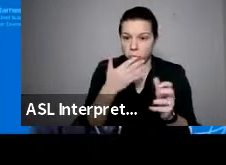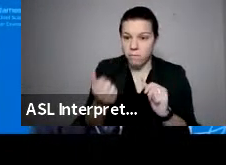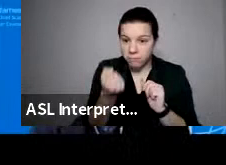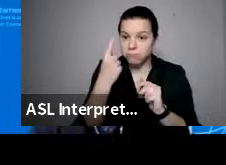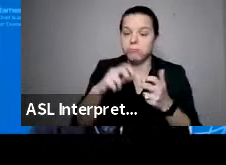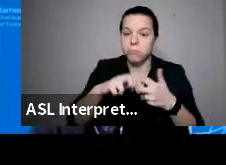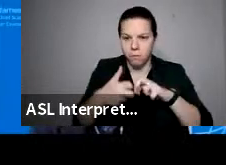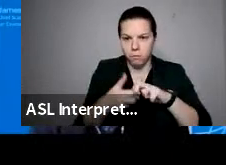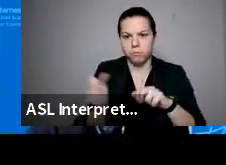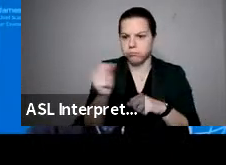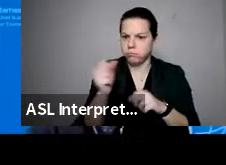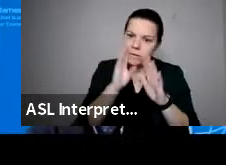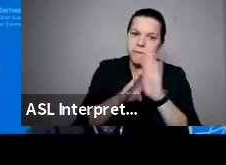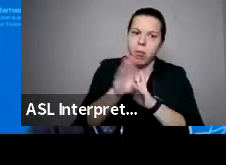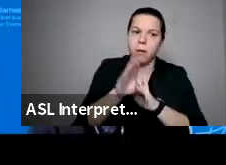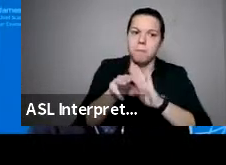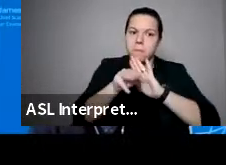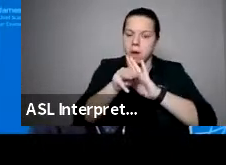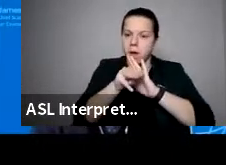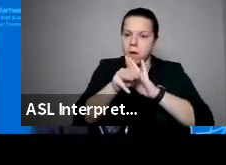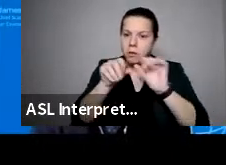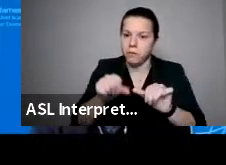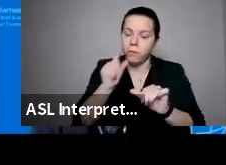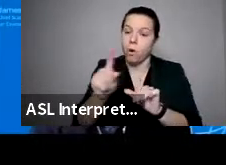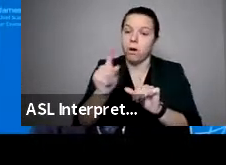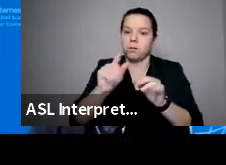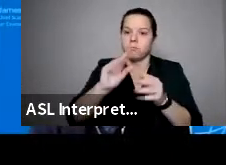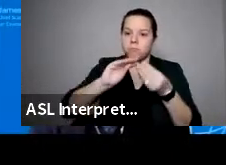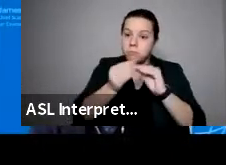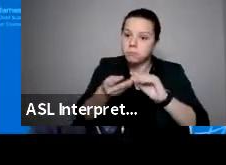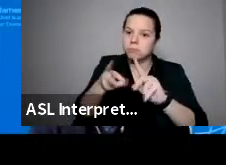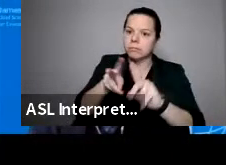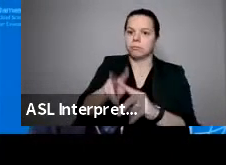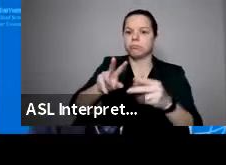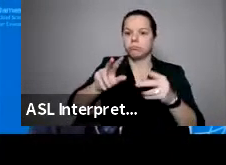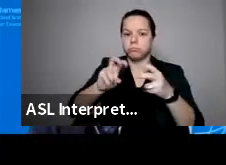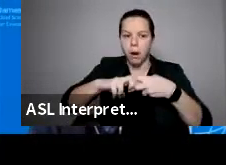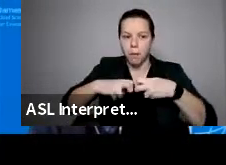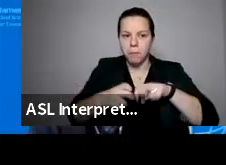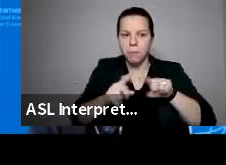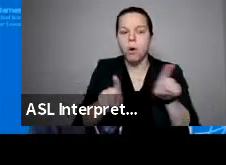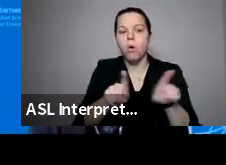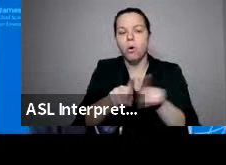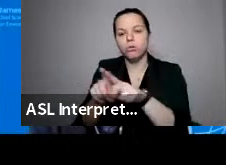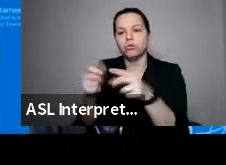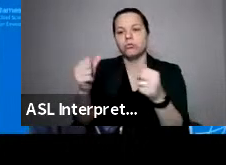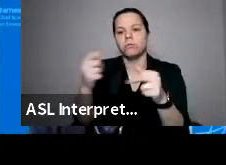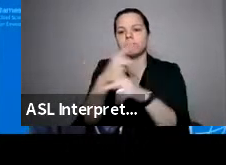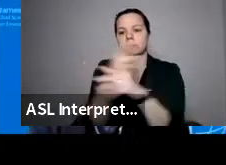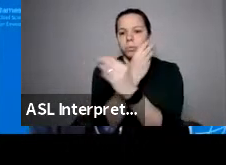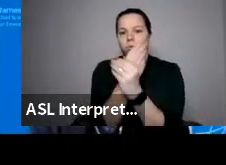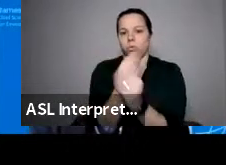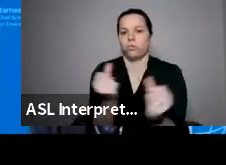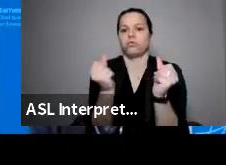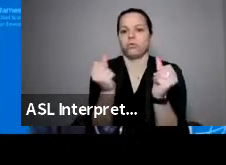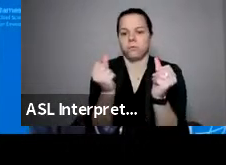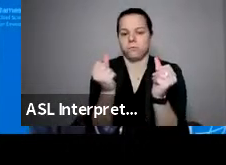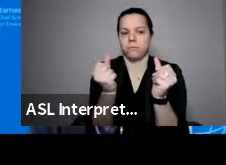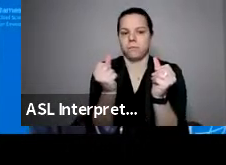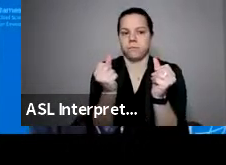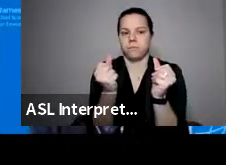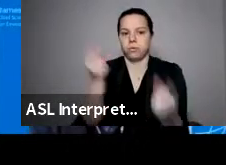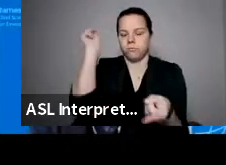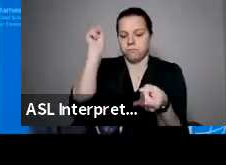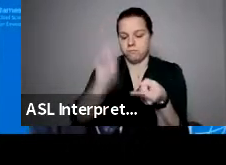developing modeling capabilities to quantify the problem, we're also seeking solutions that can